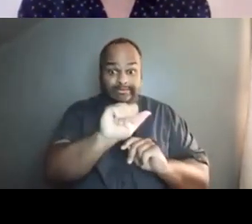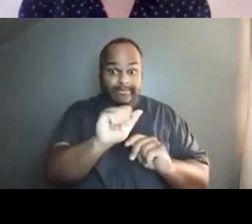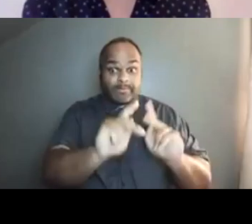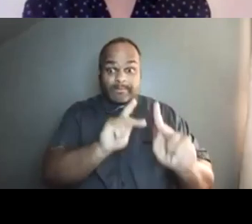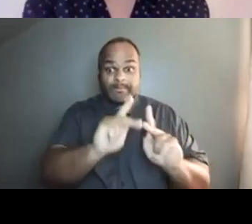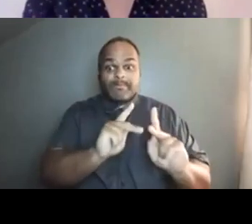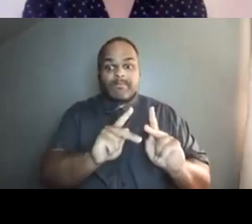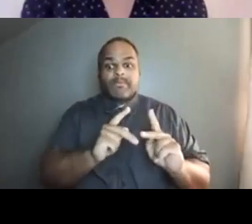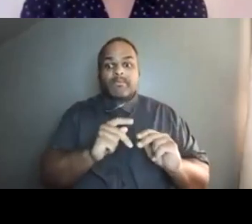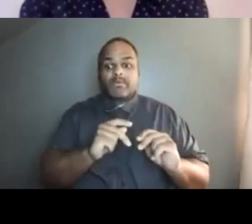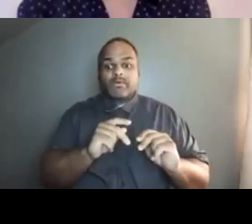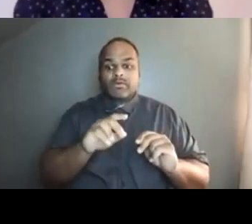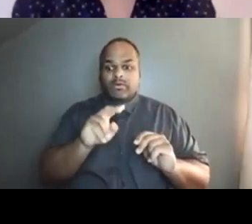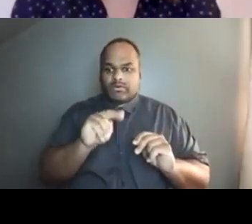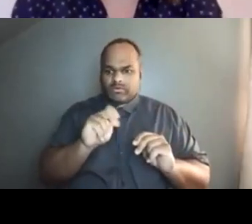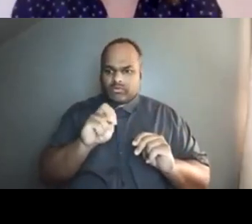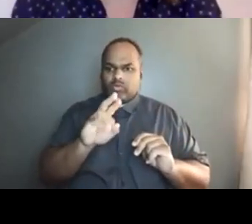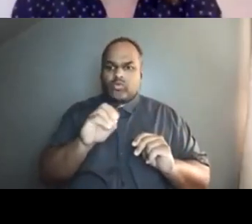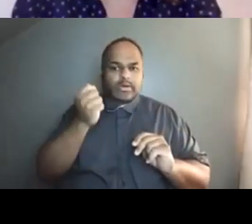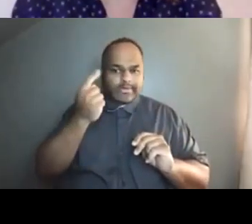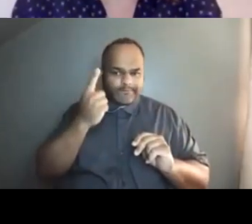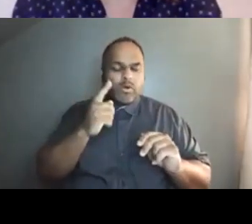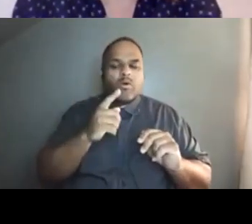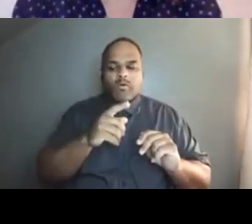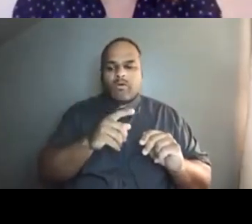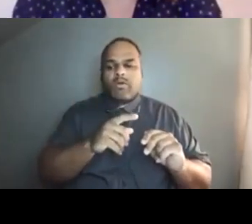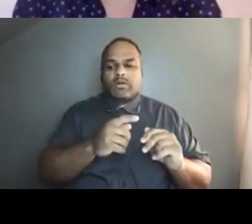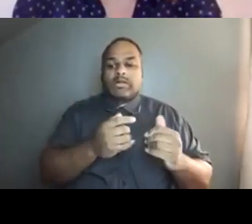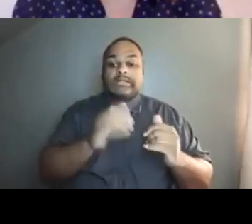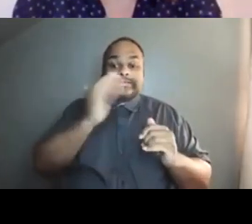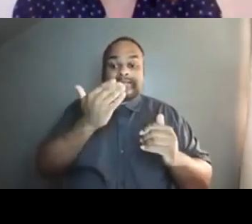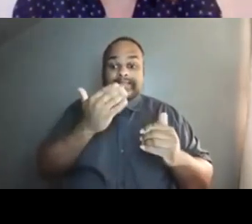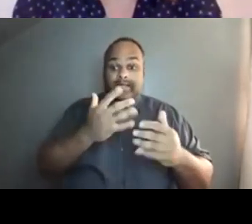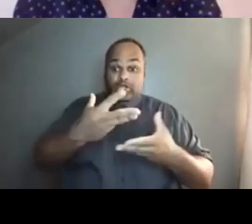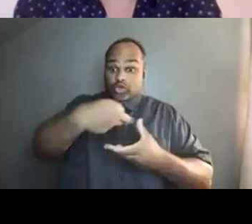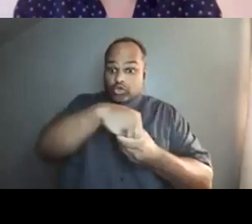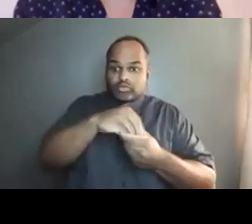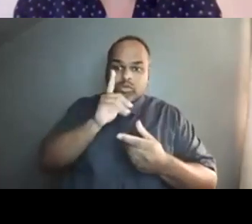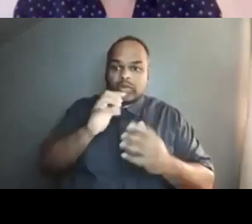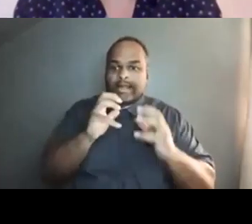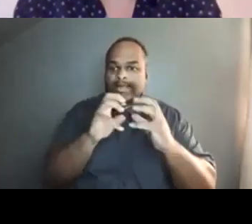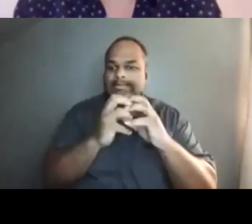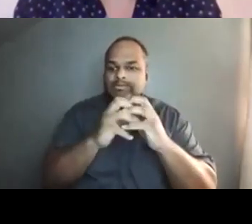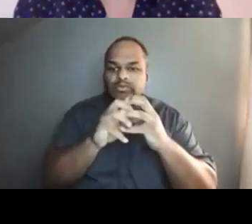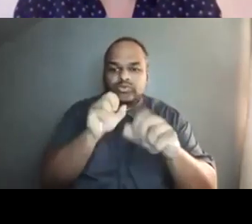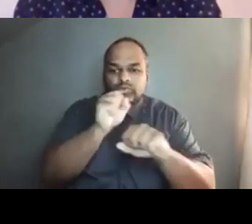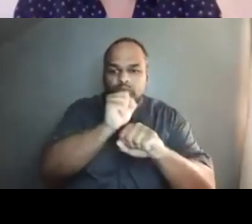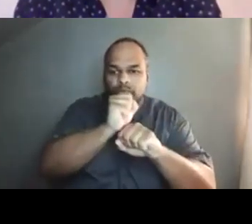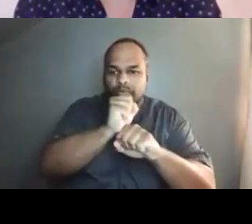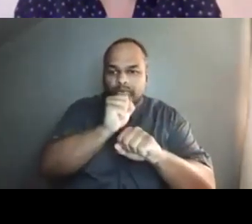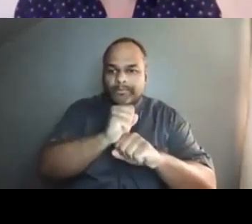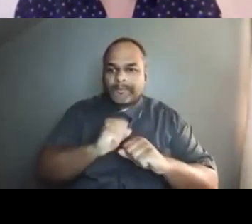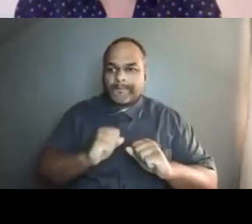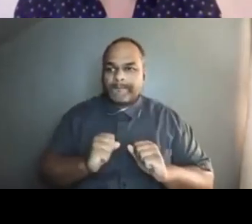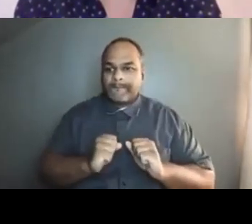with neurodivergent people. She see inclusion like intersectional work.